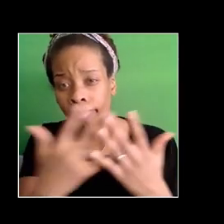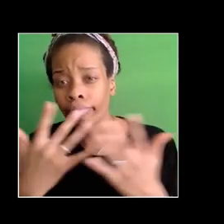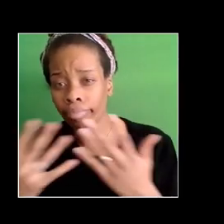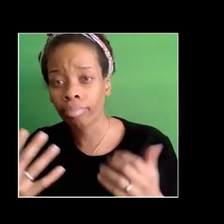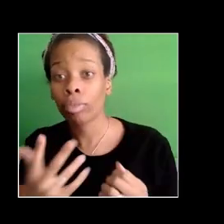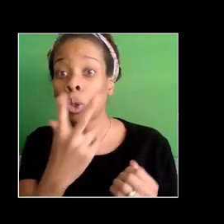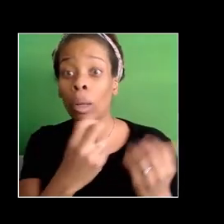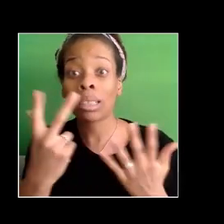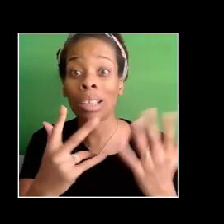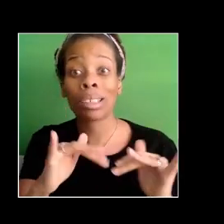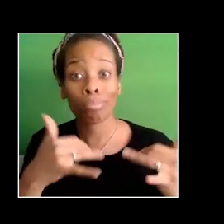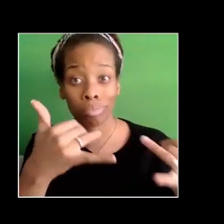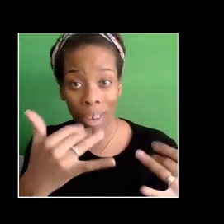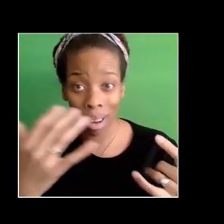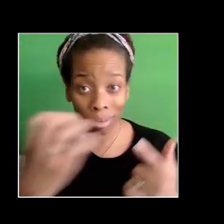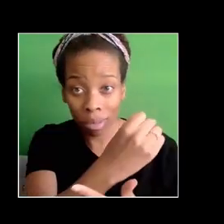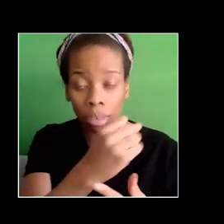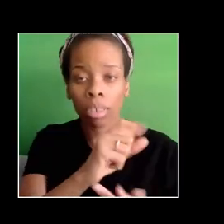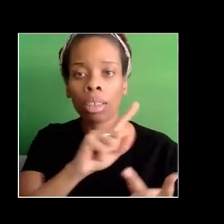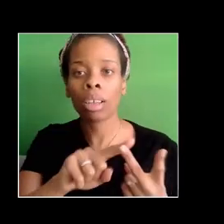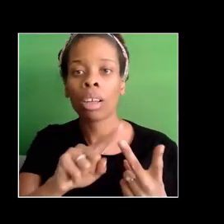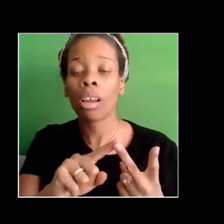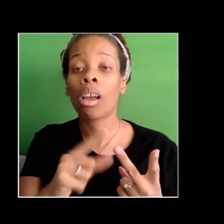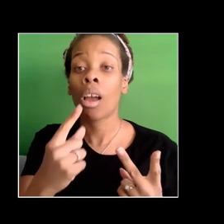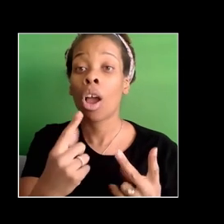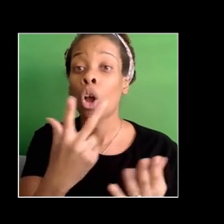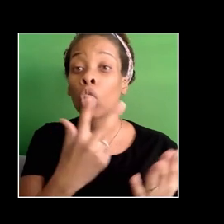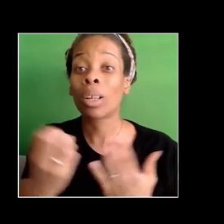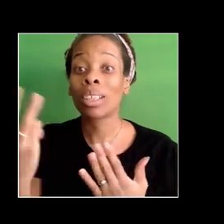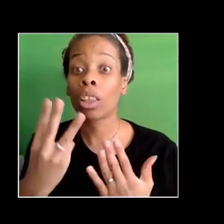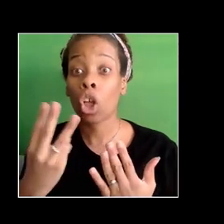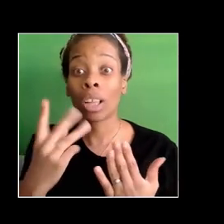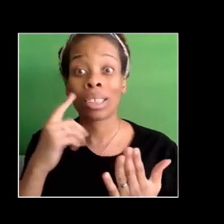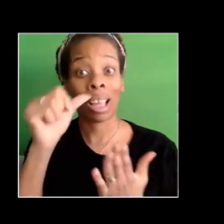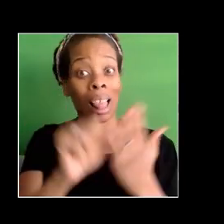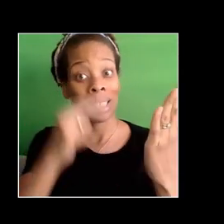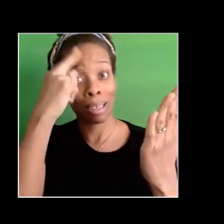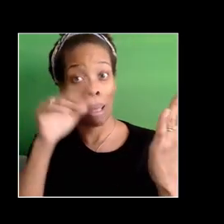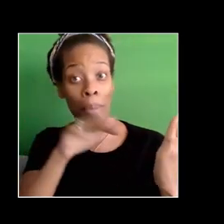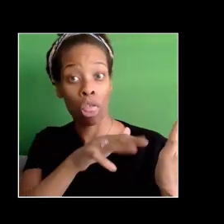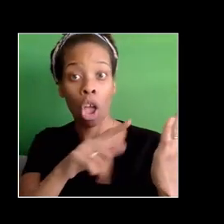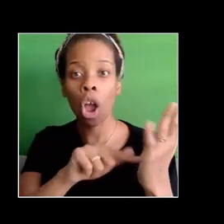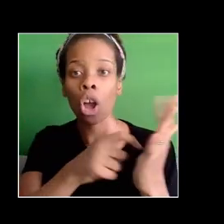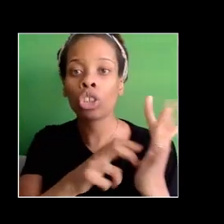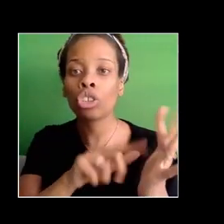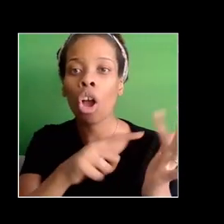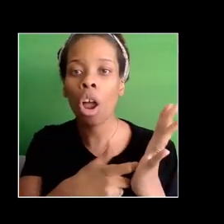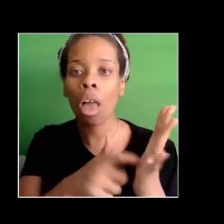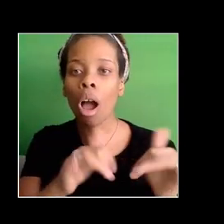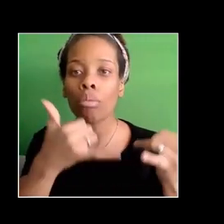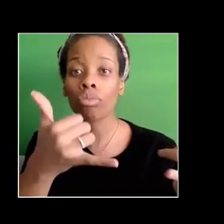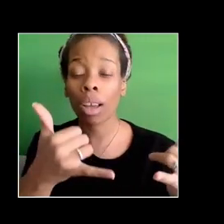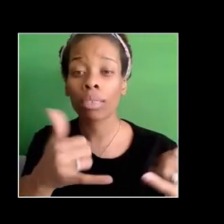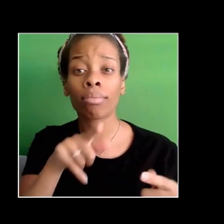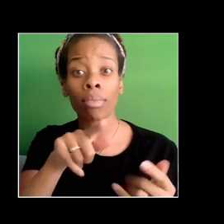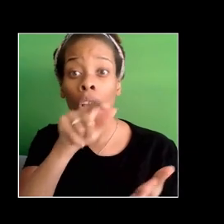2018, and she was shortlisted for the Turner Prize in 2013. She's also a writer of poetry and